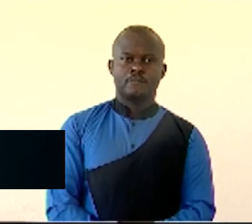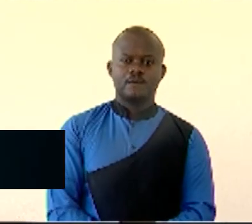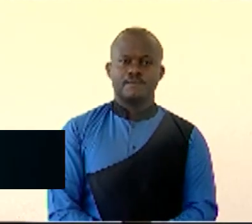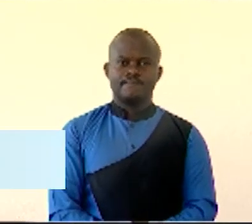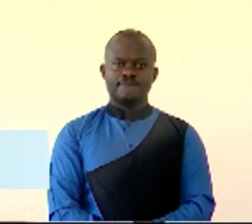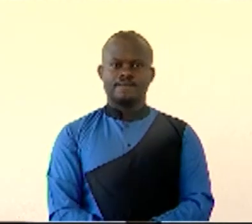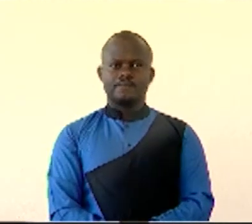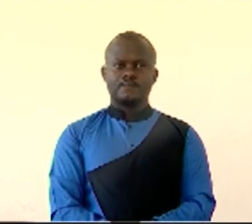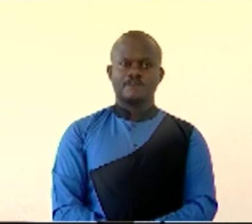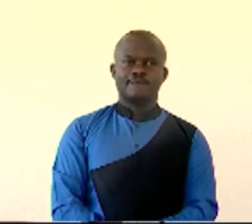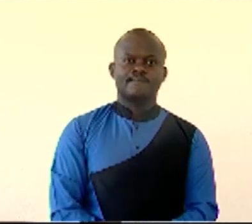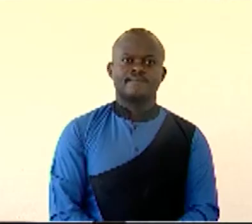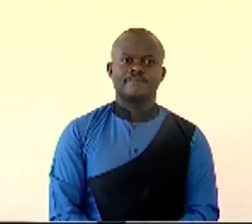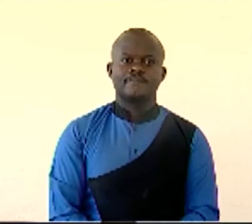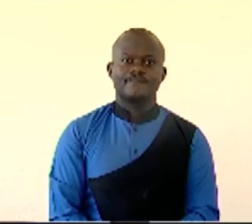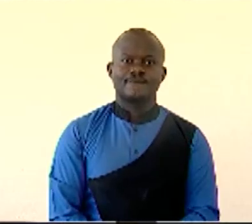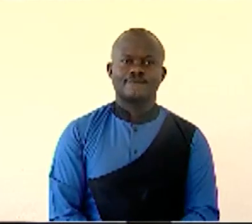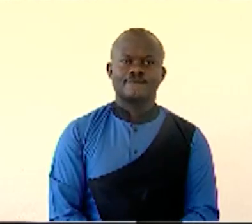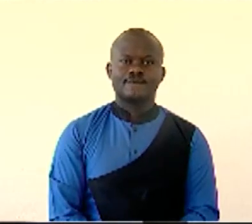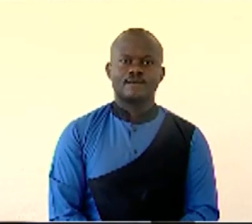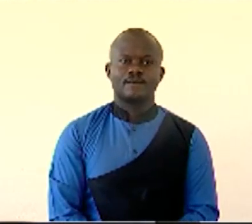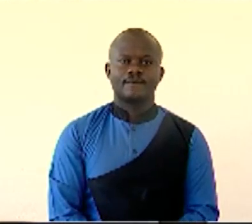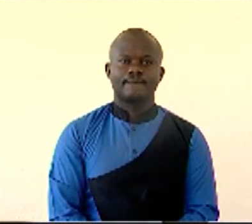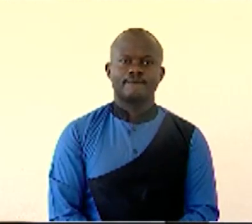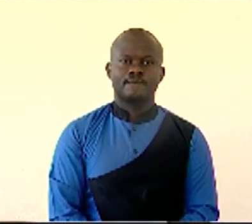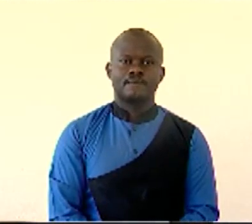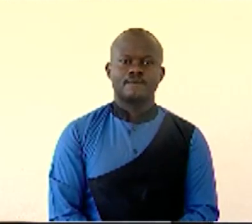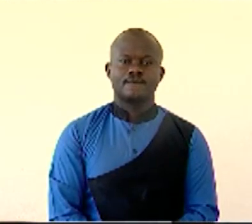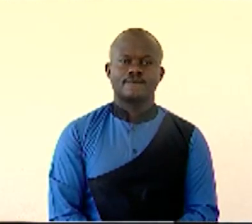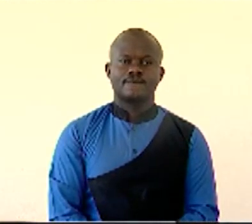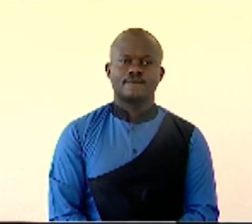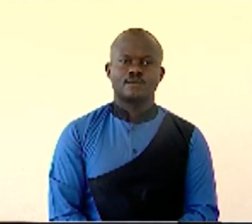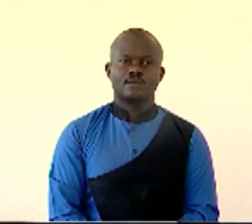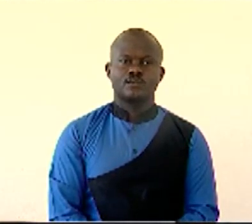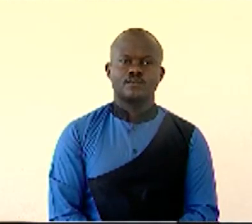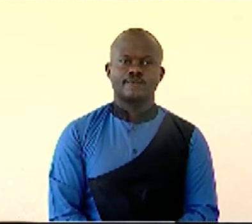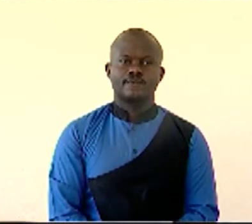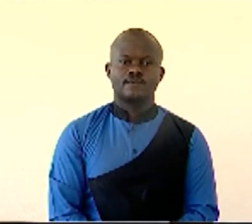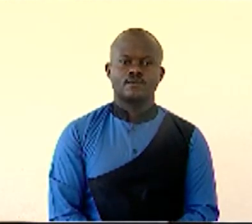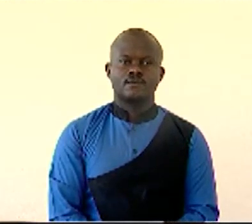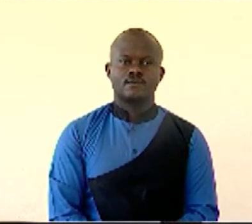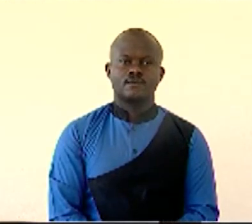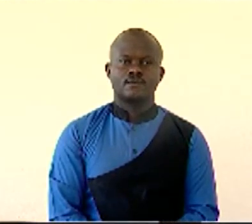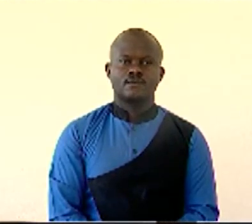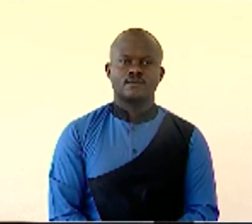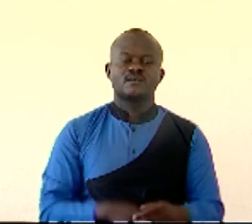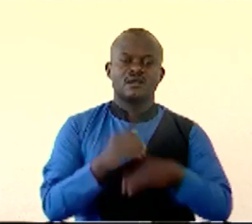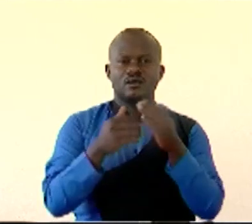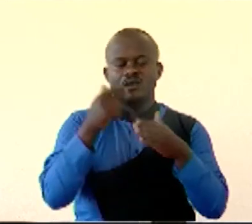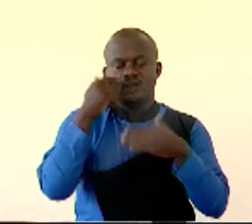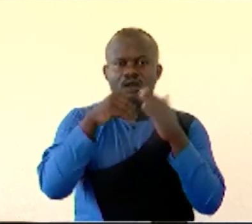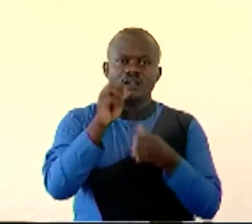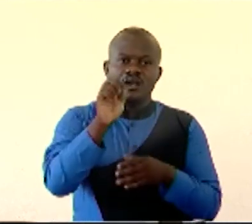3,571.4 times the molar mass of ammonia is 17. And then you find the